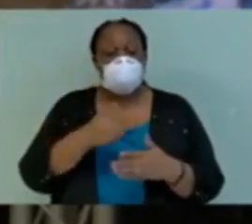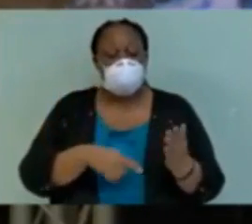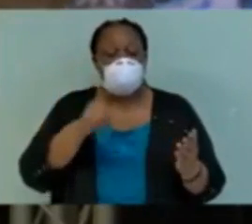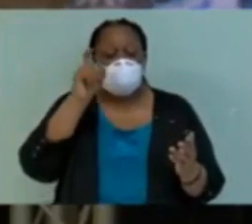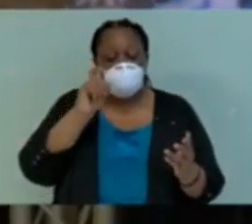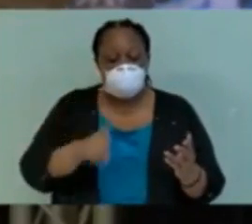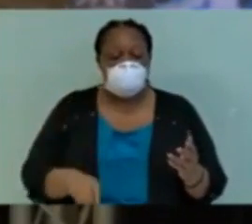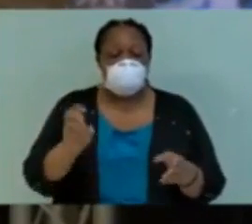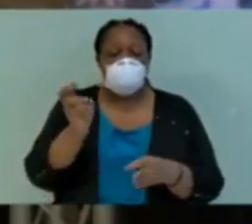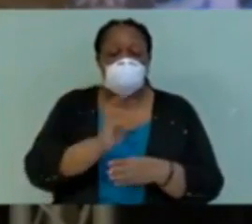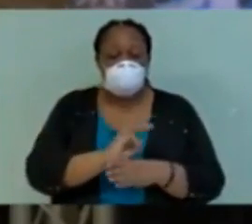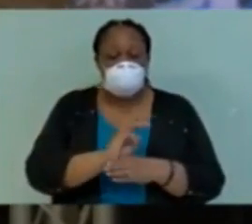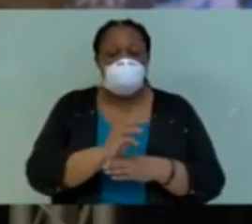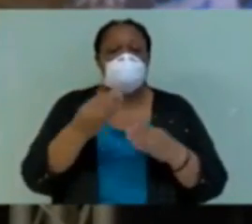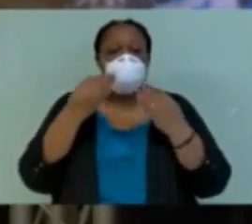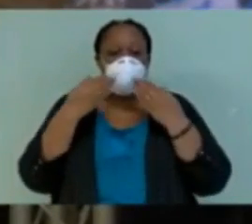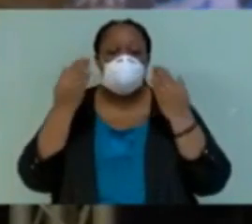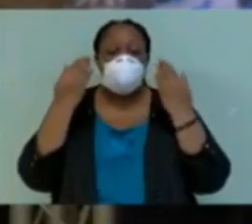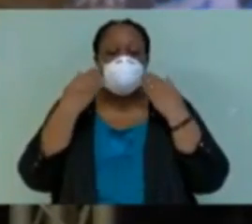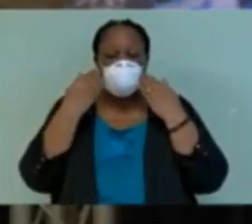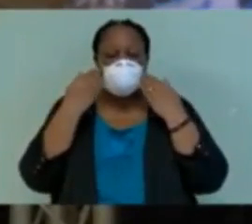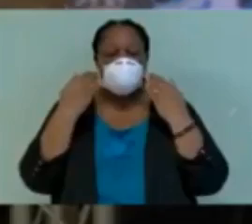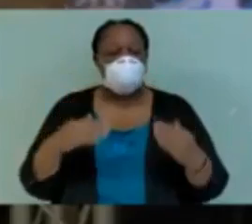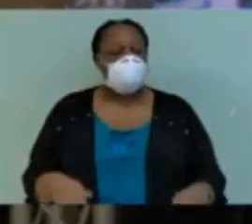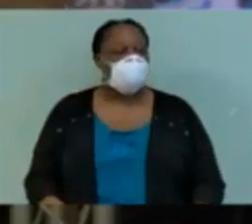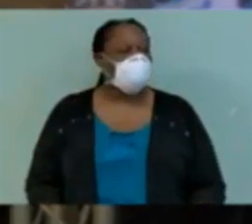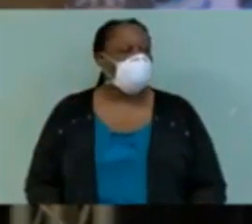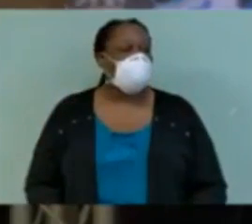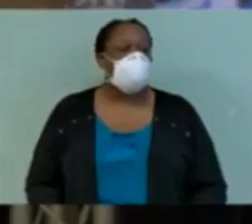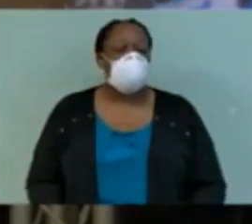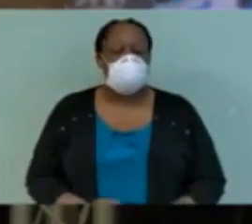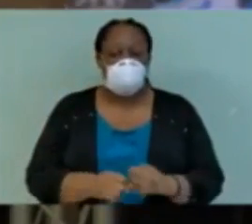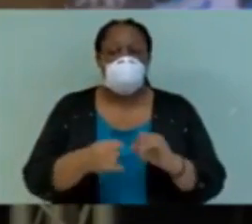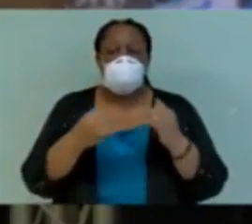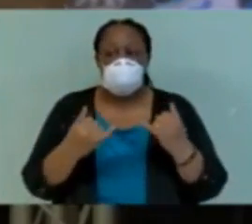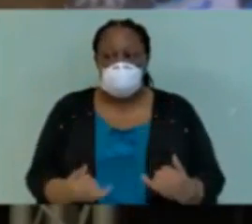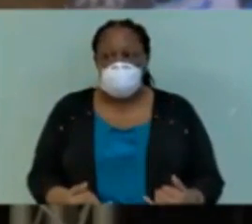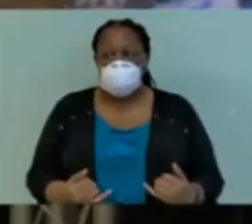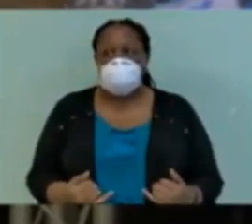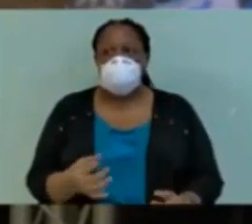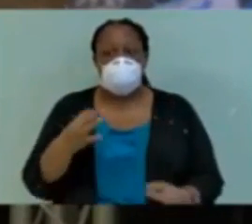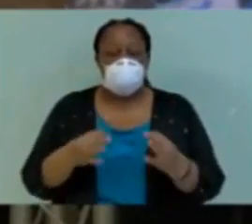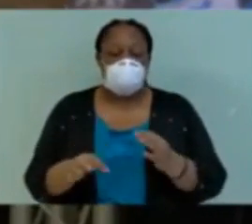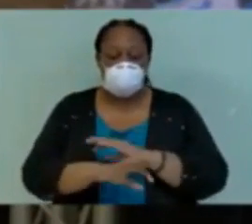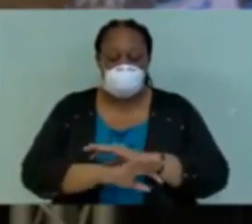persons arrested under the emergency regulations is 101.